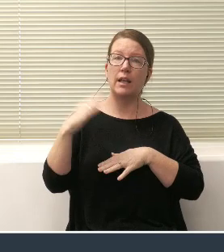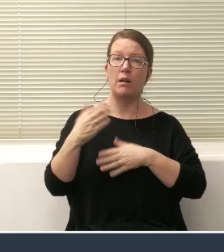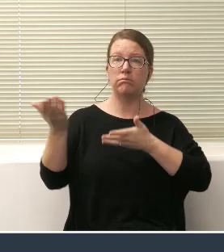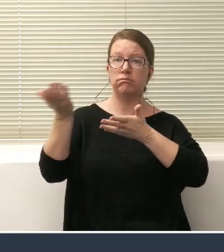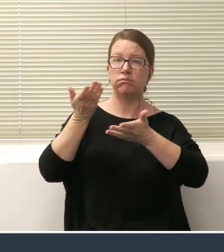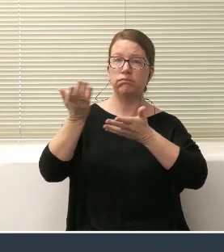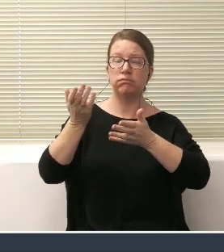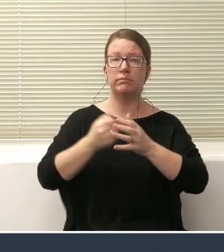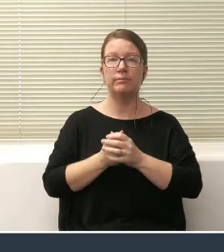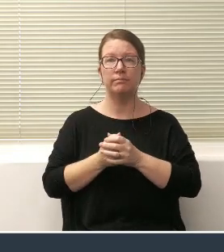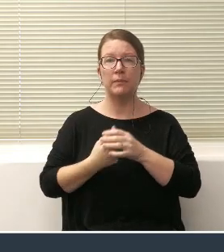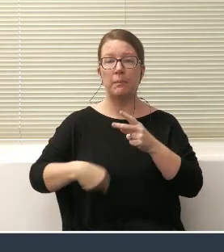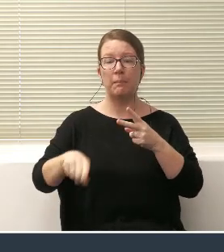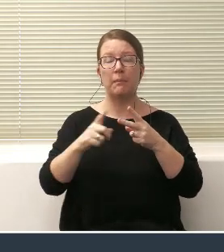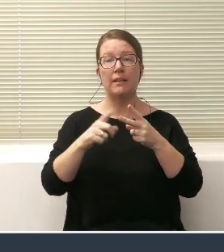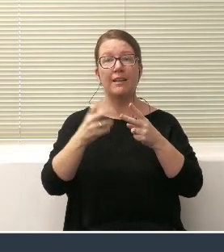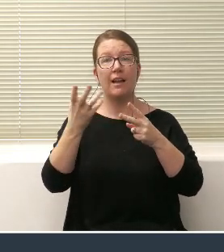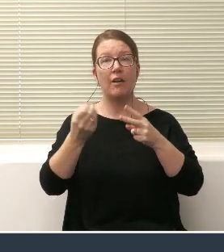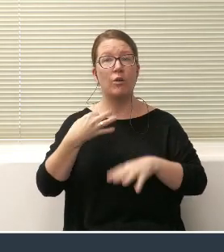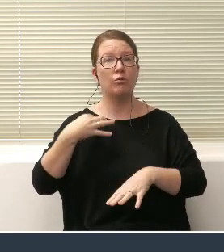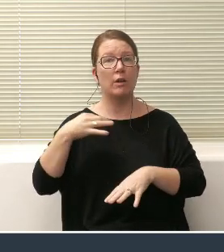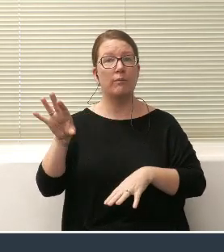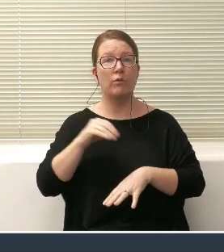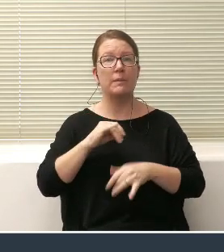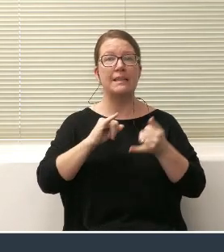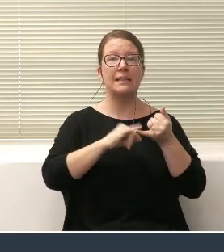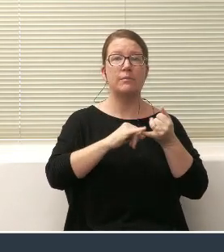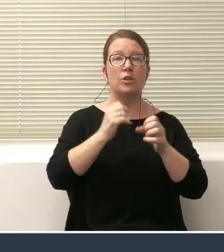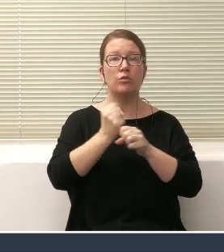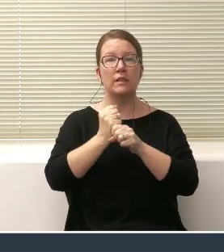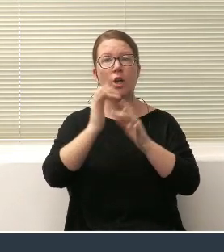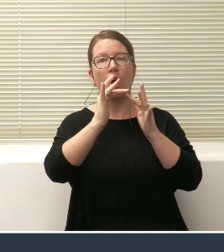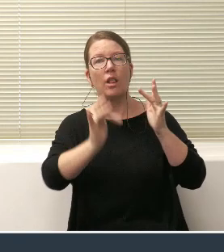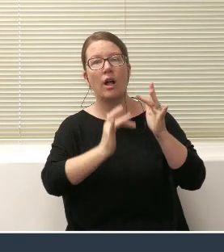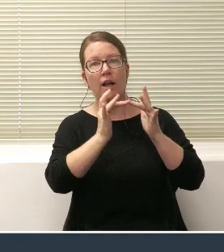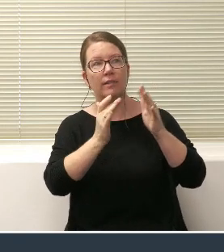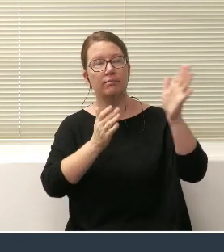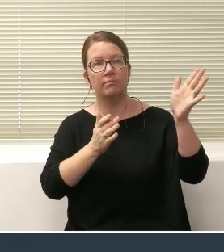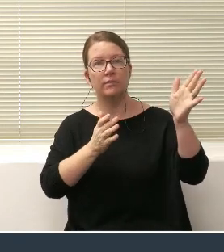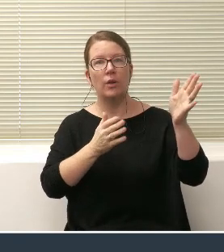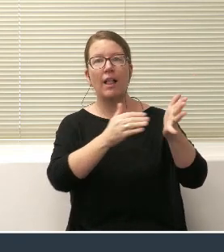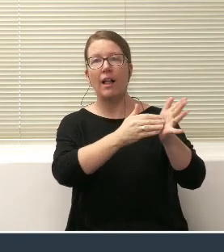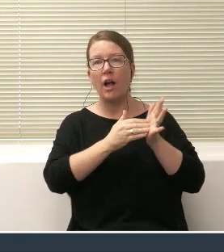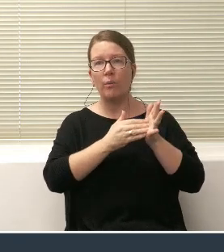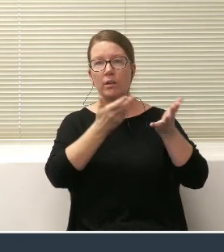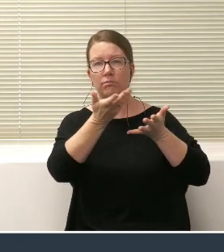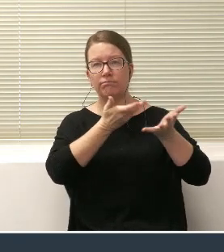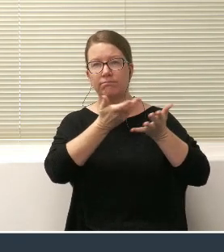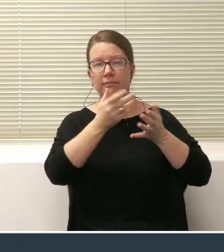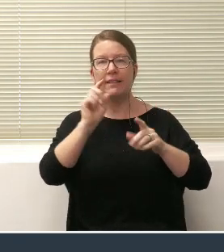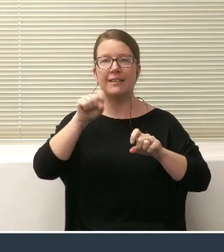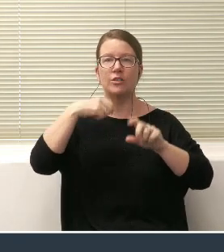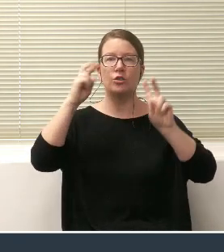do also have a representative from Simpson Grierson online to assist us with our deliberations on this